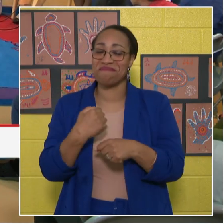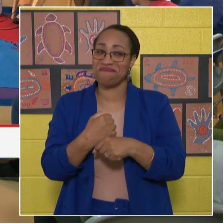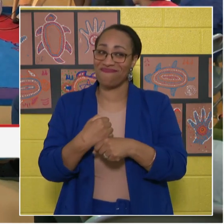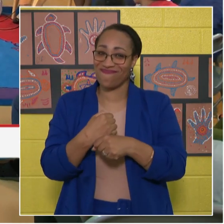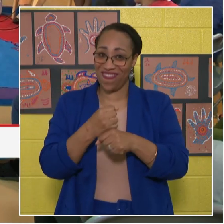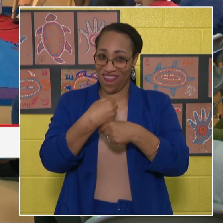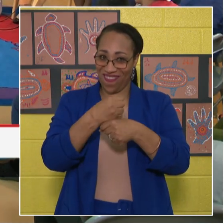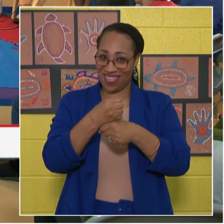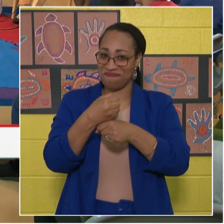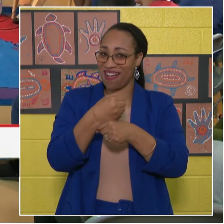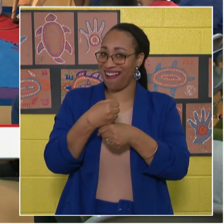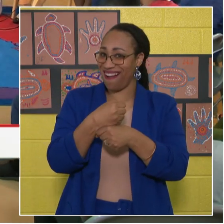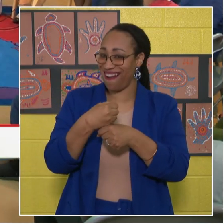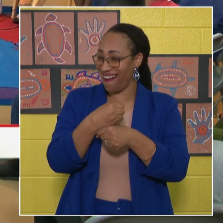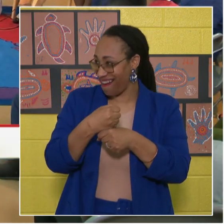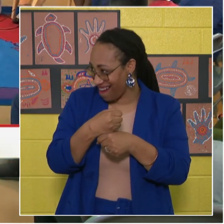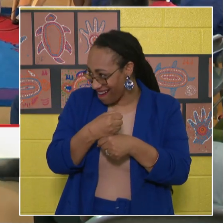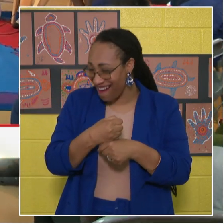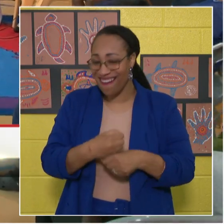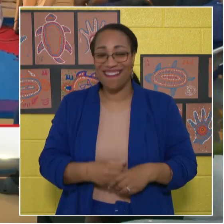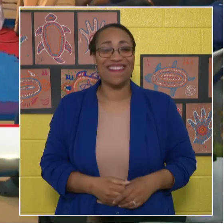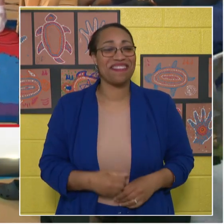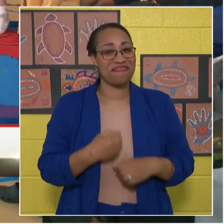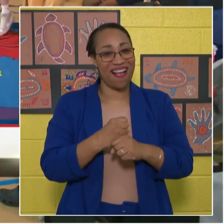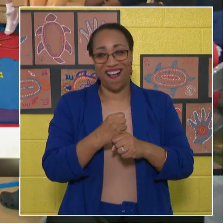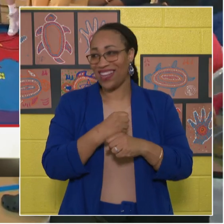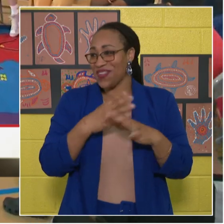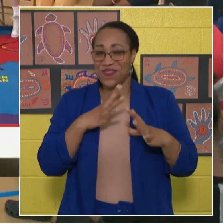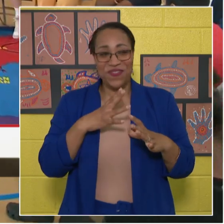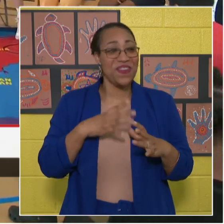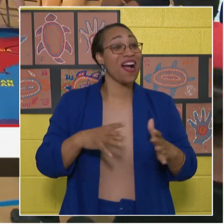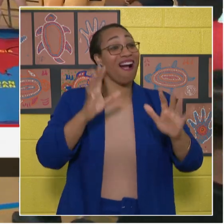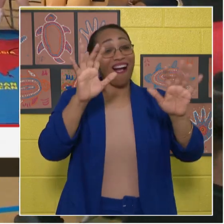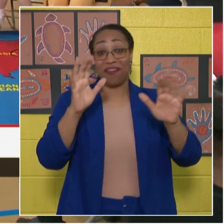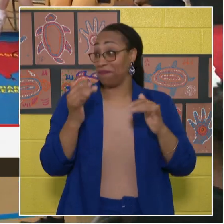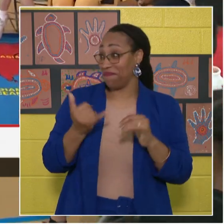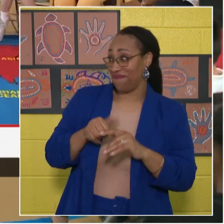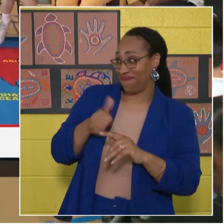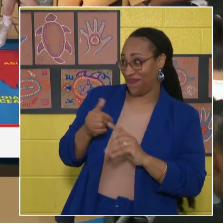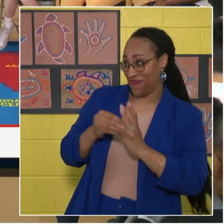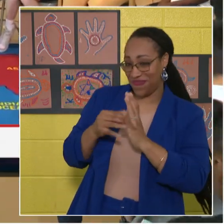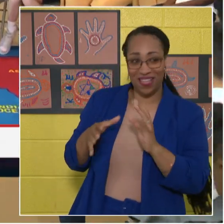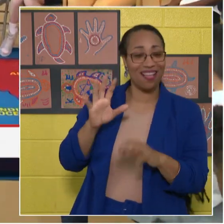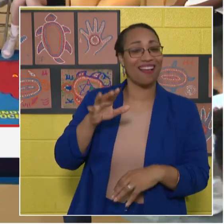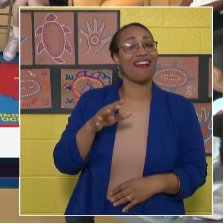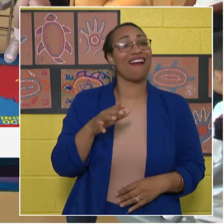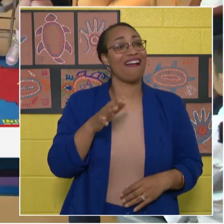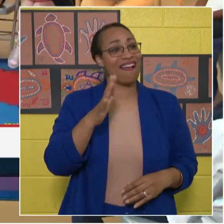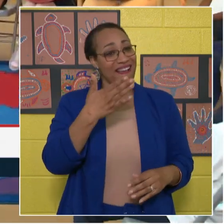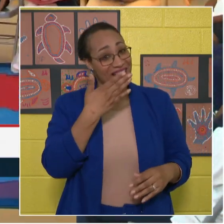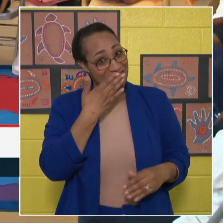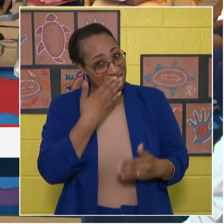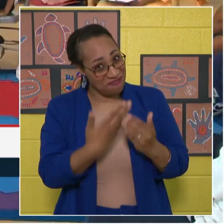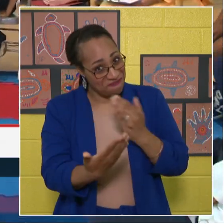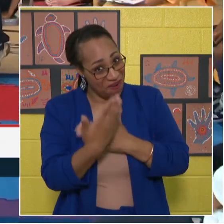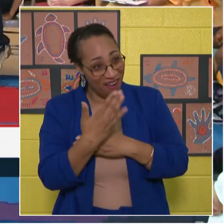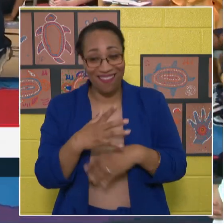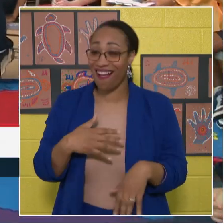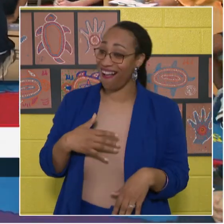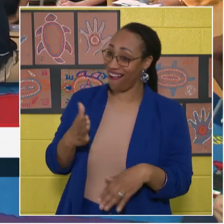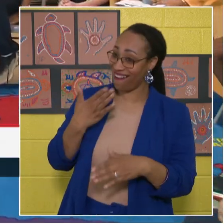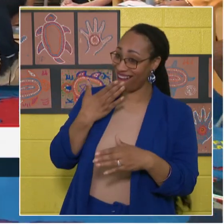that. Good afternoon, Mayor Muriel Bowser. Good afternoon. I am